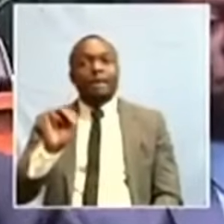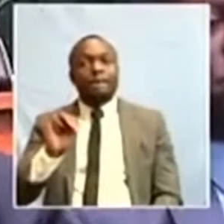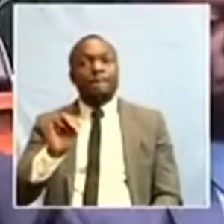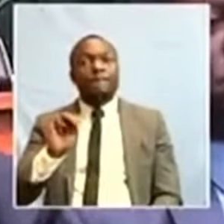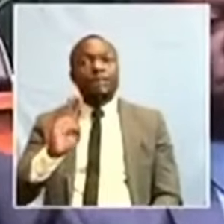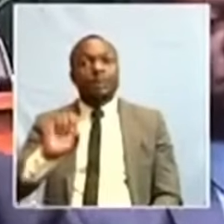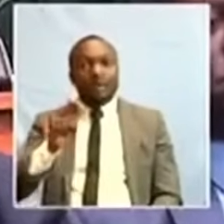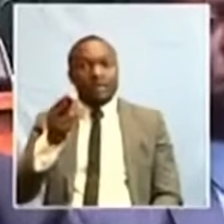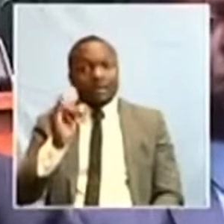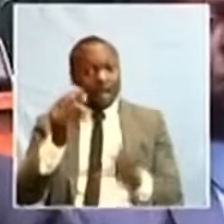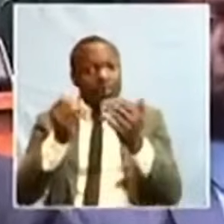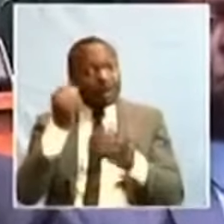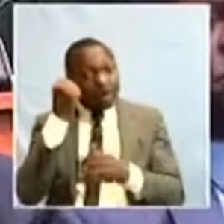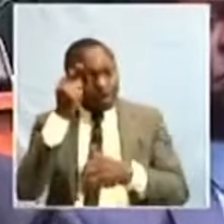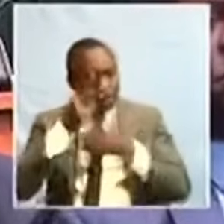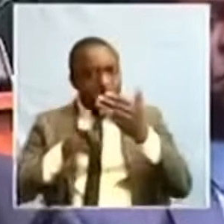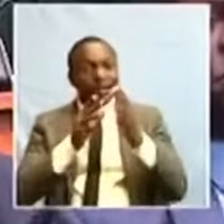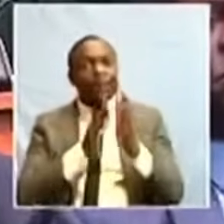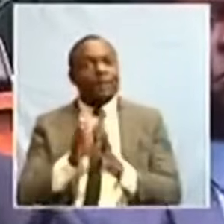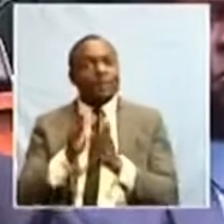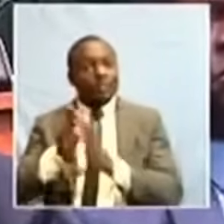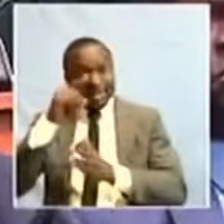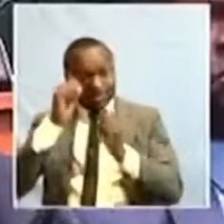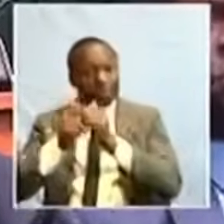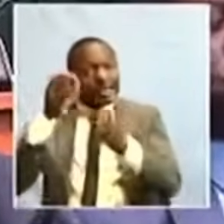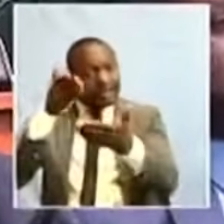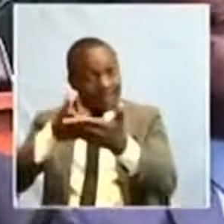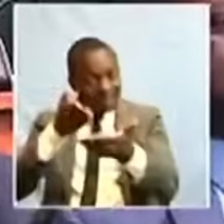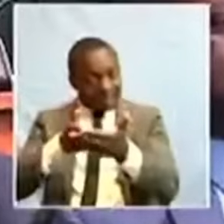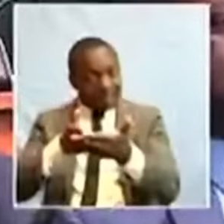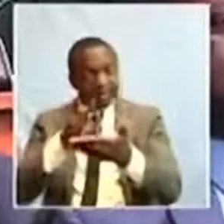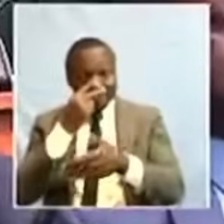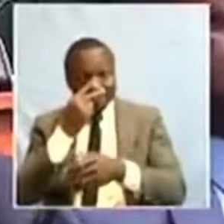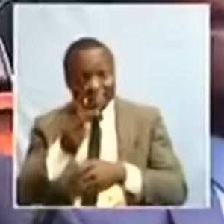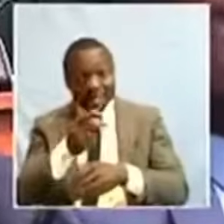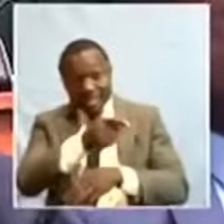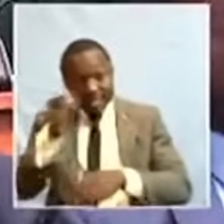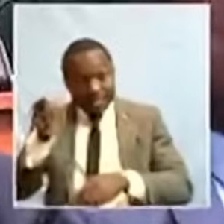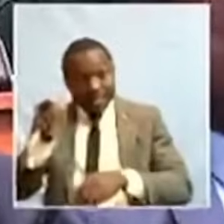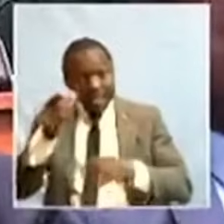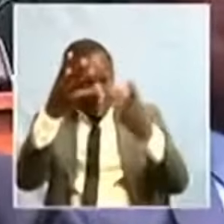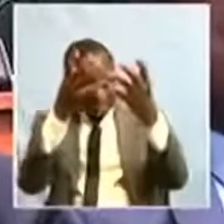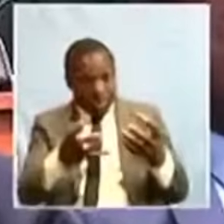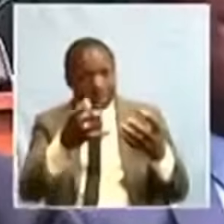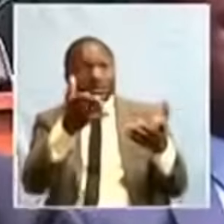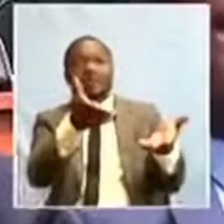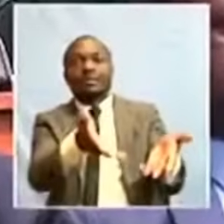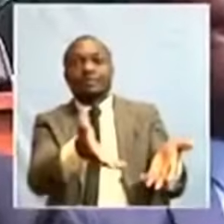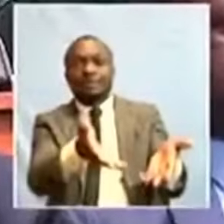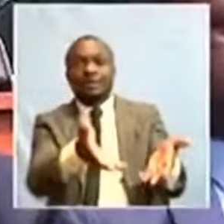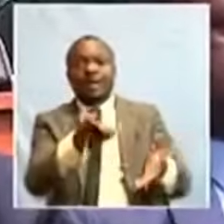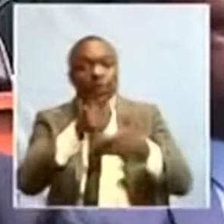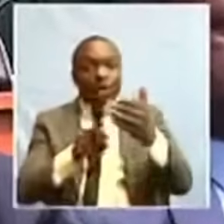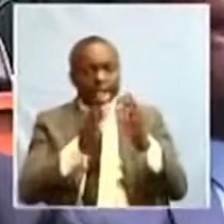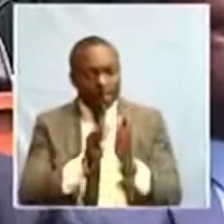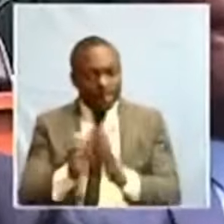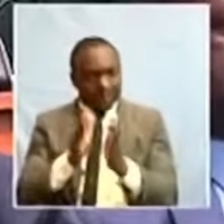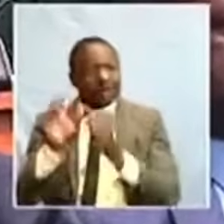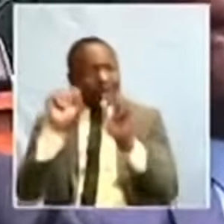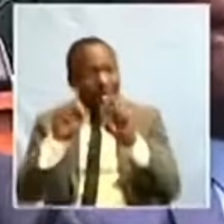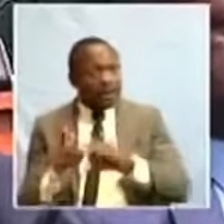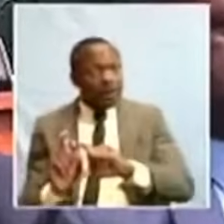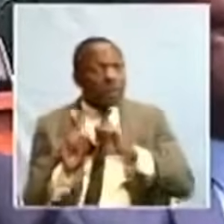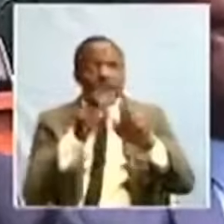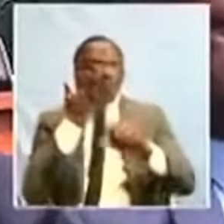understand what are the plans, because this is actually, you're saying that there is already a drought here. What are the plans? Can we go